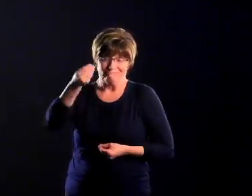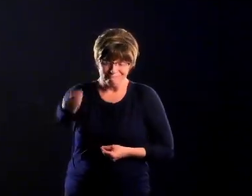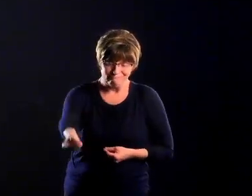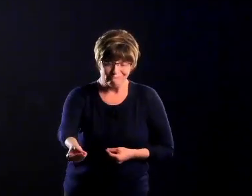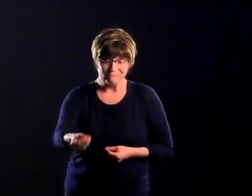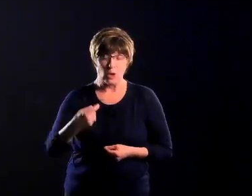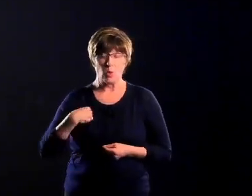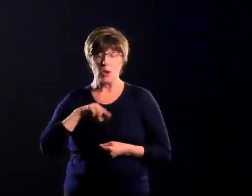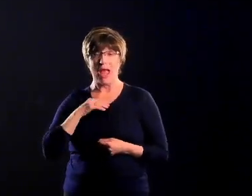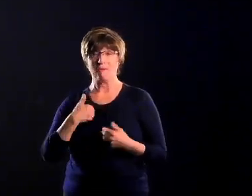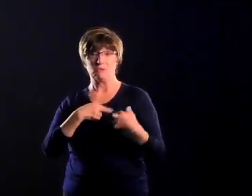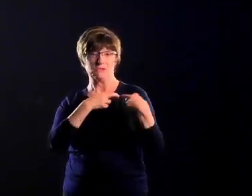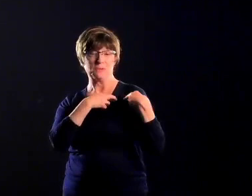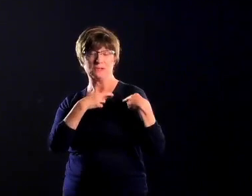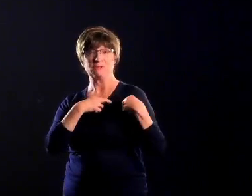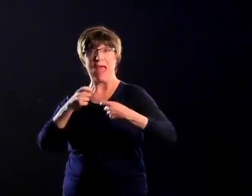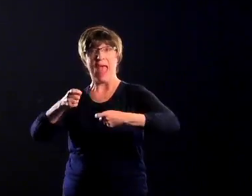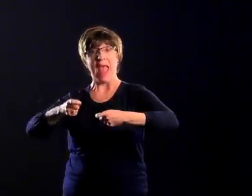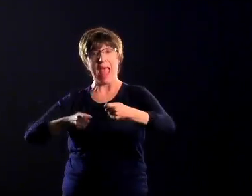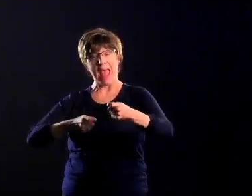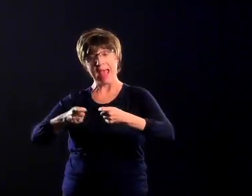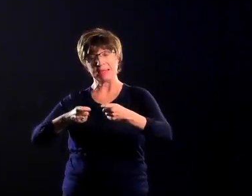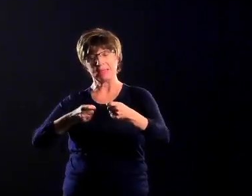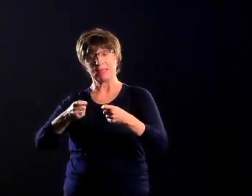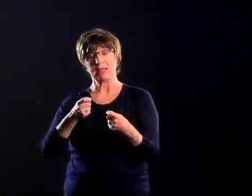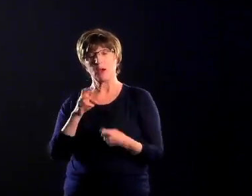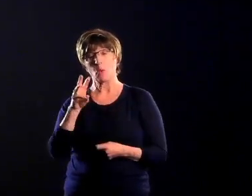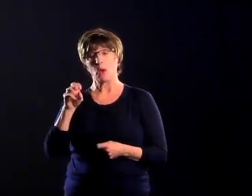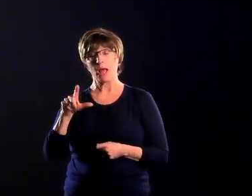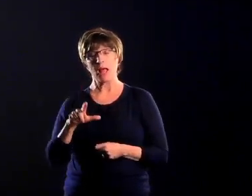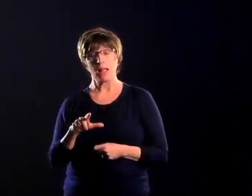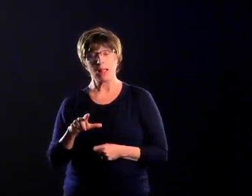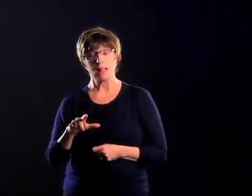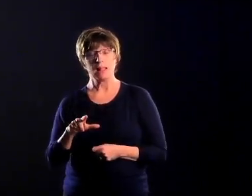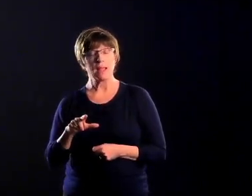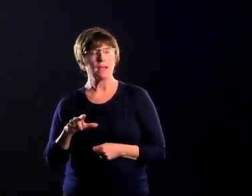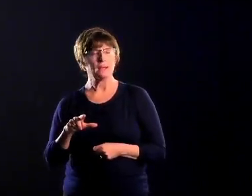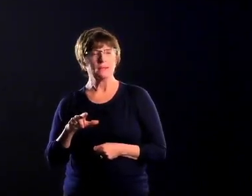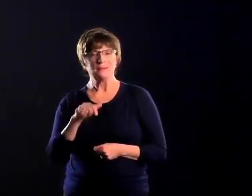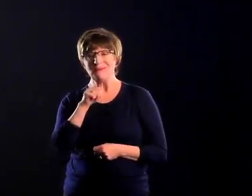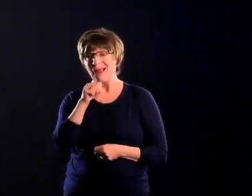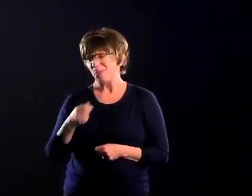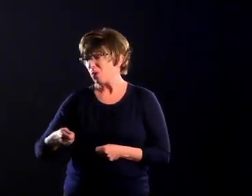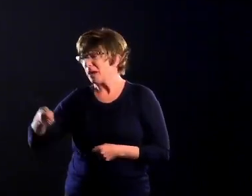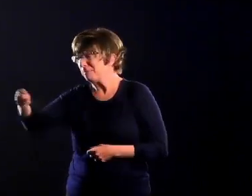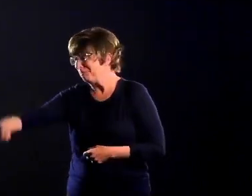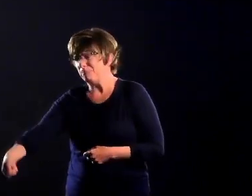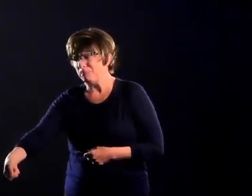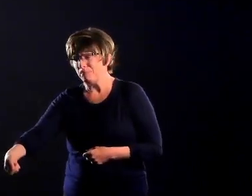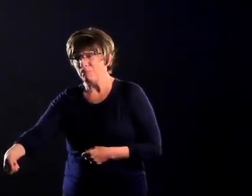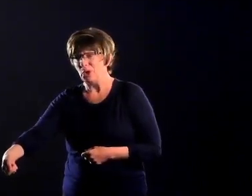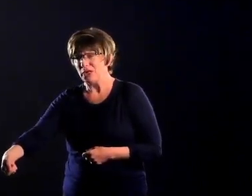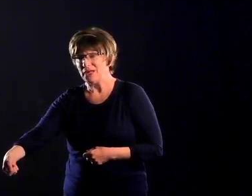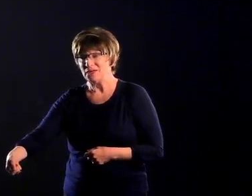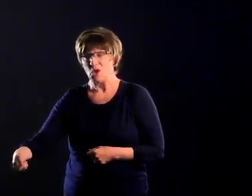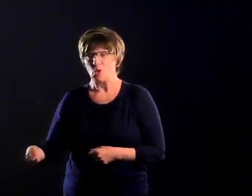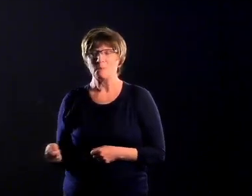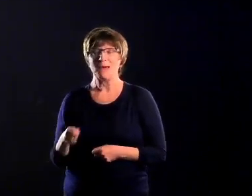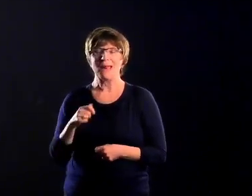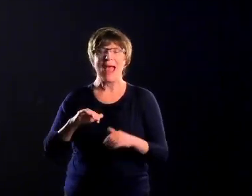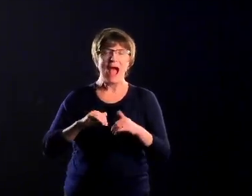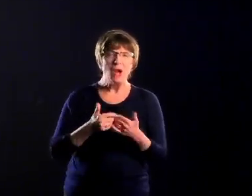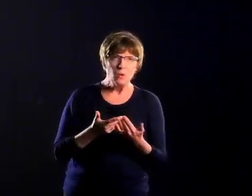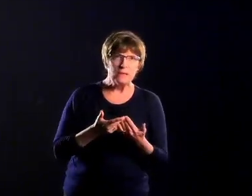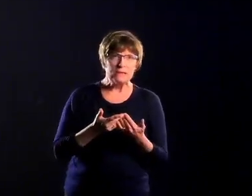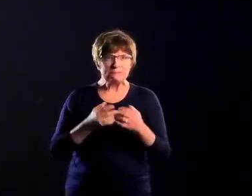of handling it well, not just where we place it, but handling it in terms of how we read it, how we understand it, how we